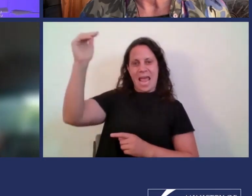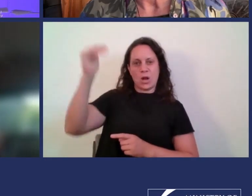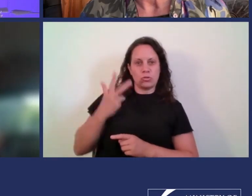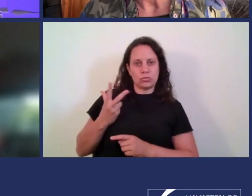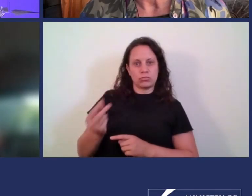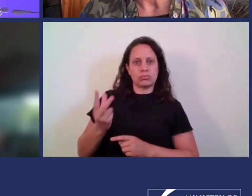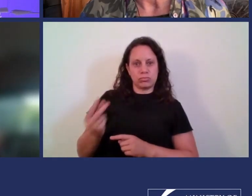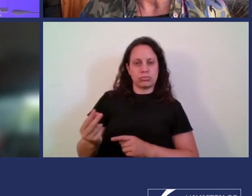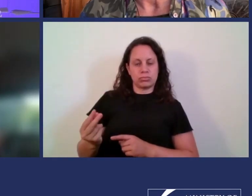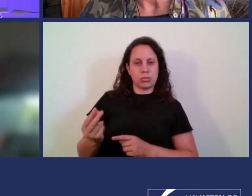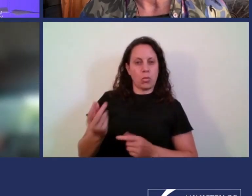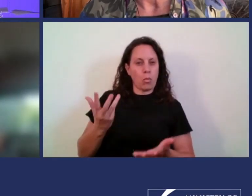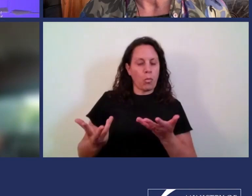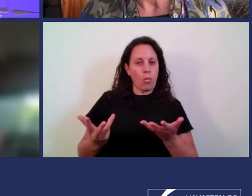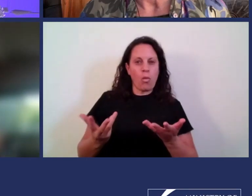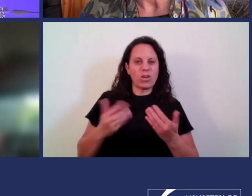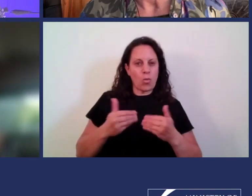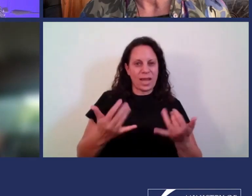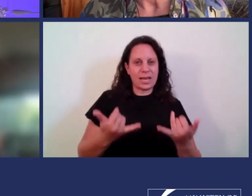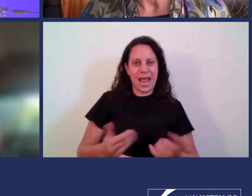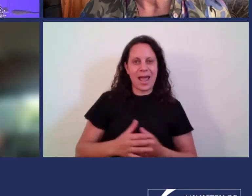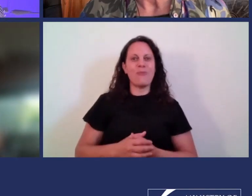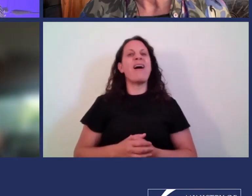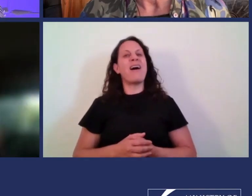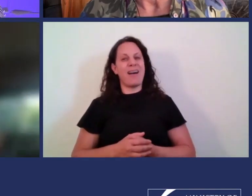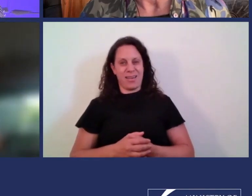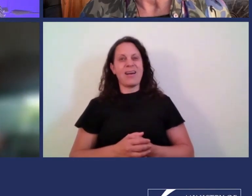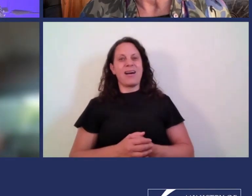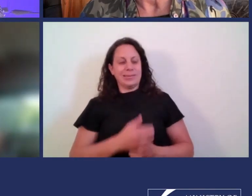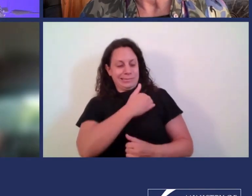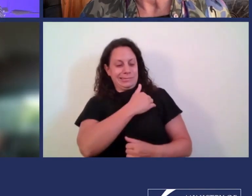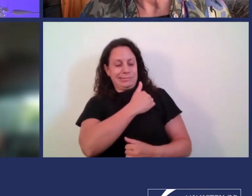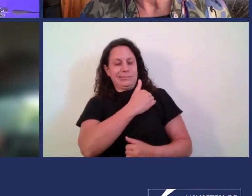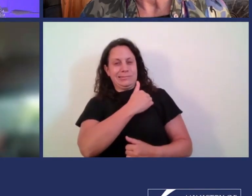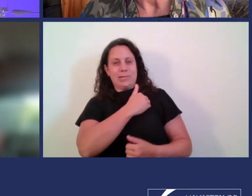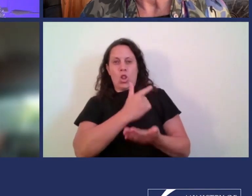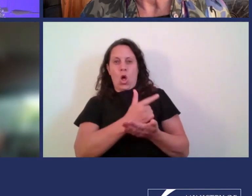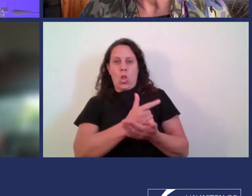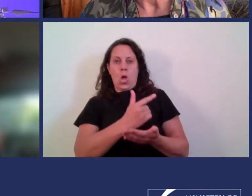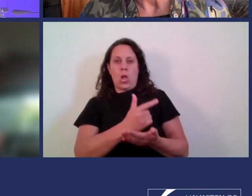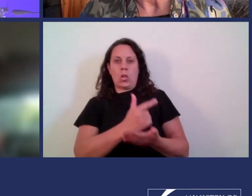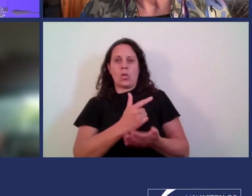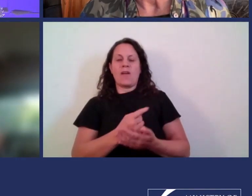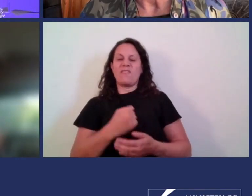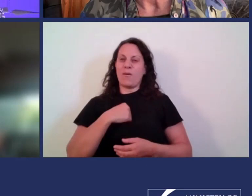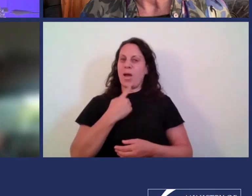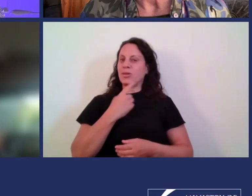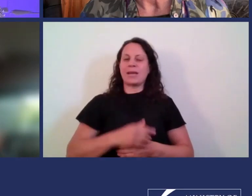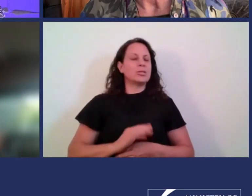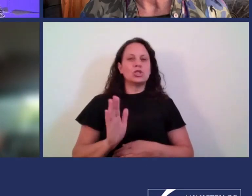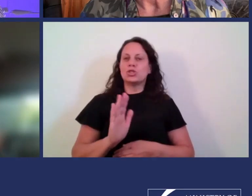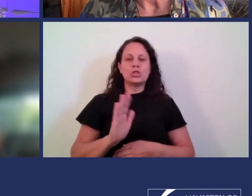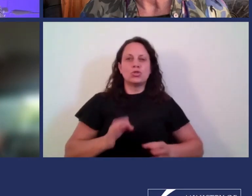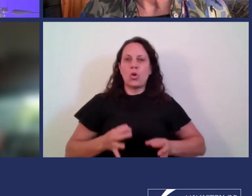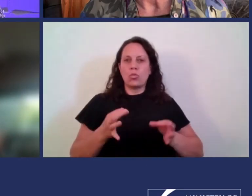Ks? Yeah, I get this question a lot. I'd say don't wait now, don't delay, because Omicron's not